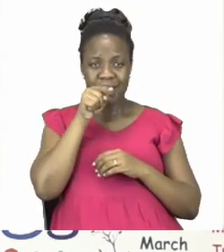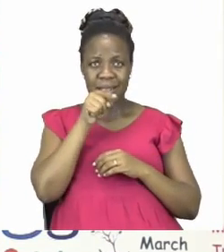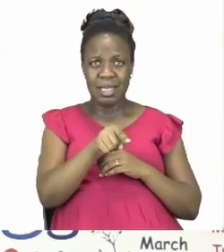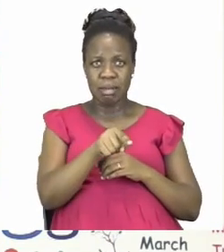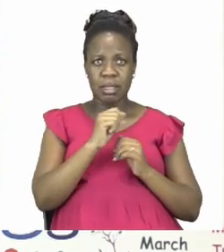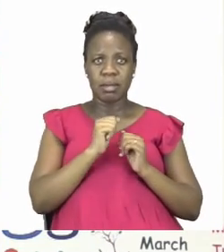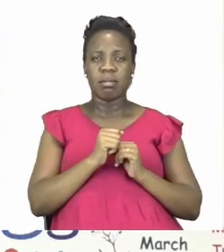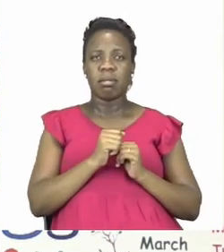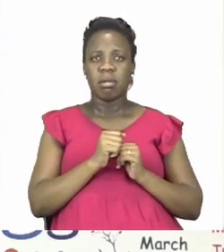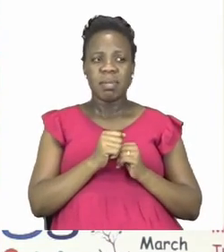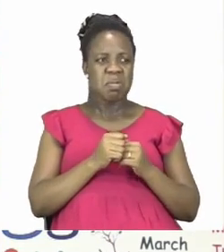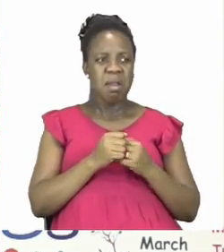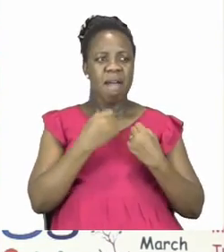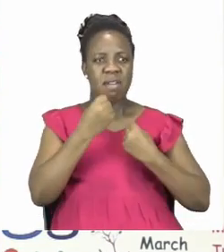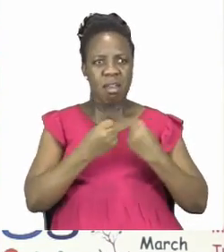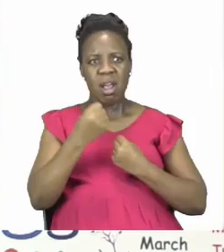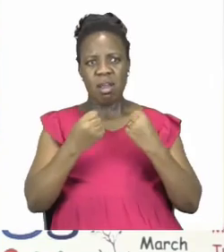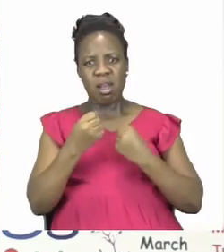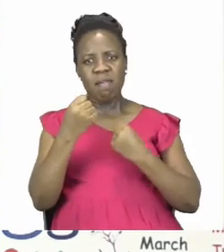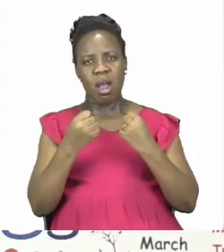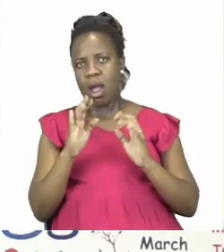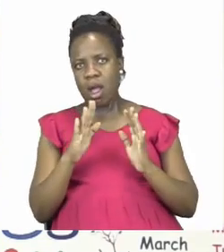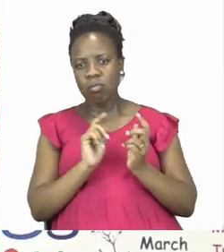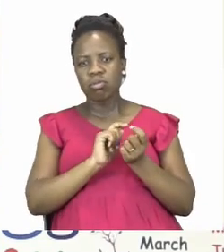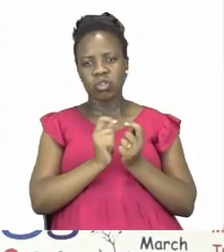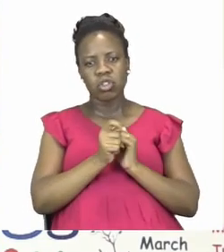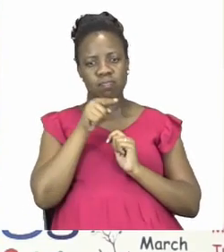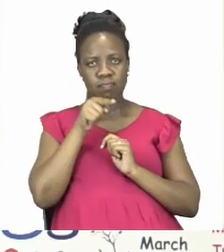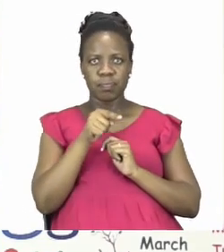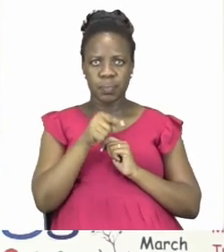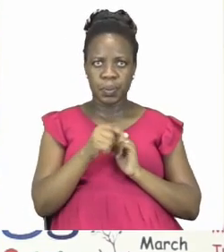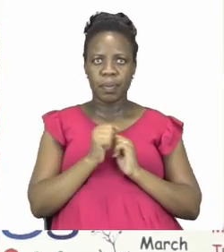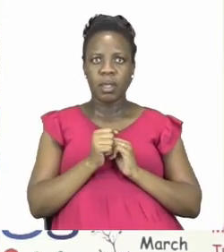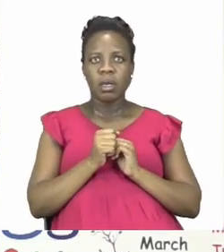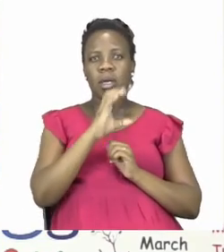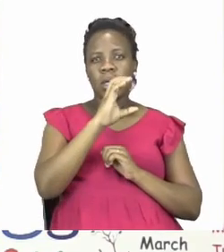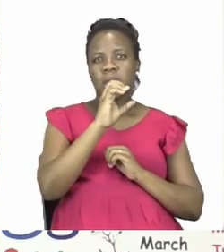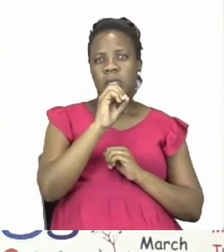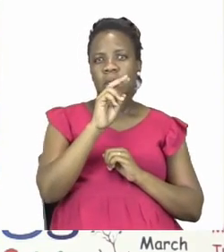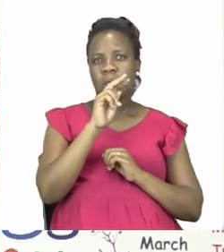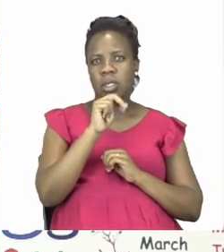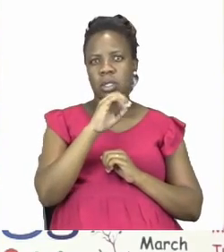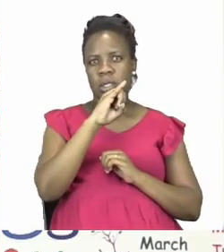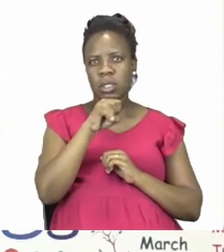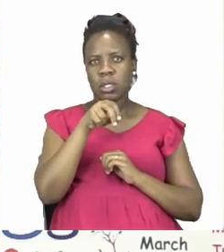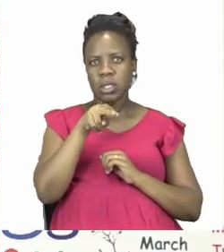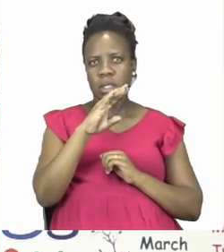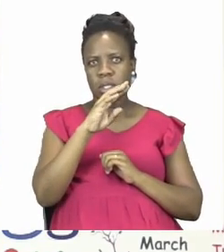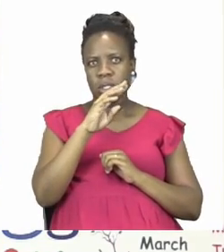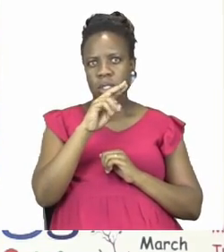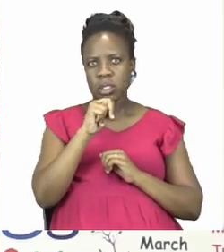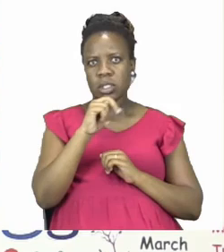any other pronoun. It is your job to go ahead and find any other pronouns from the word bank. And then we